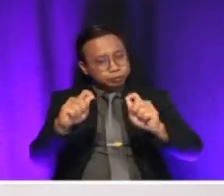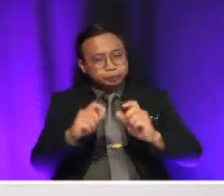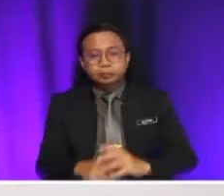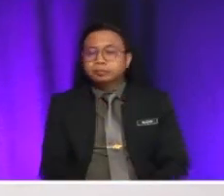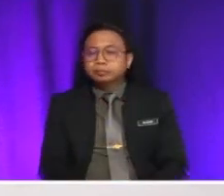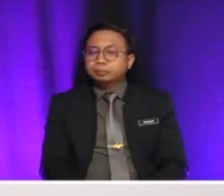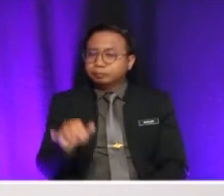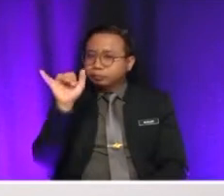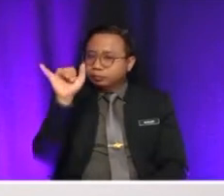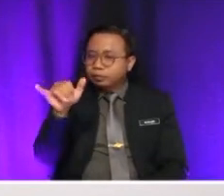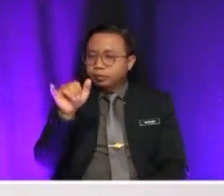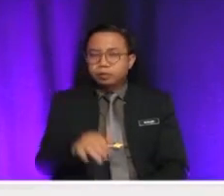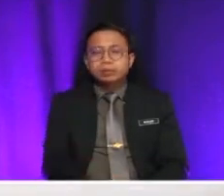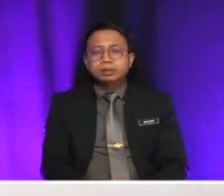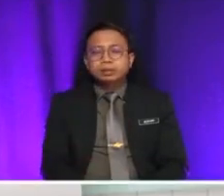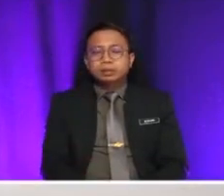Okay, yes, Rowena.